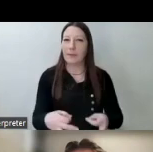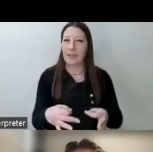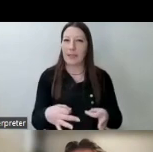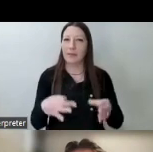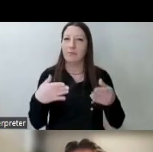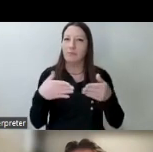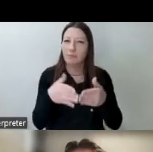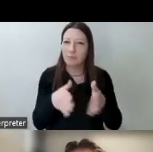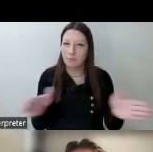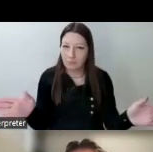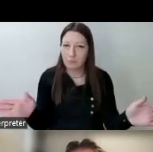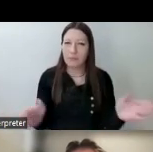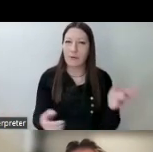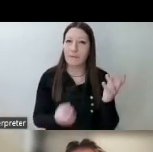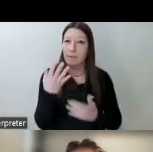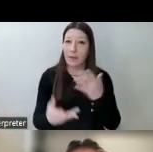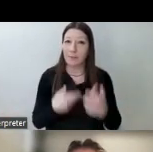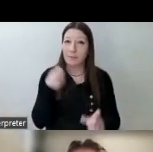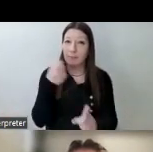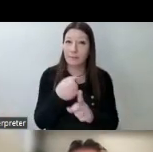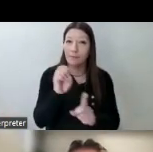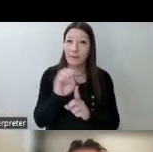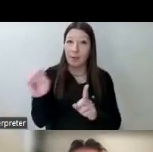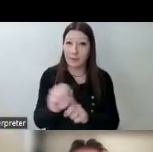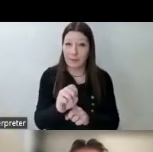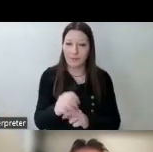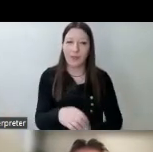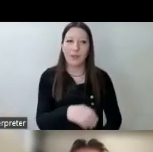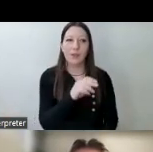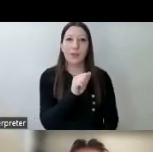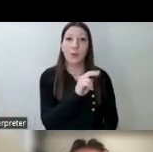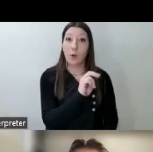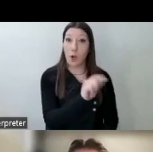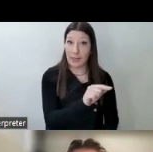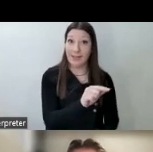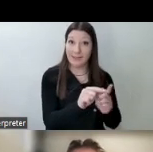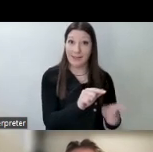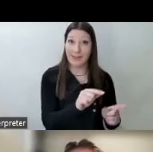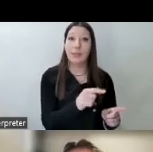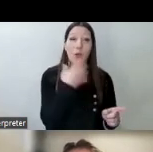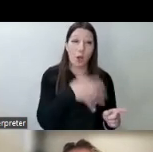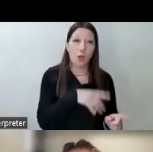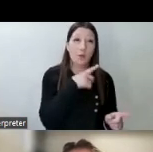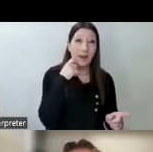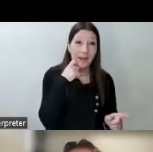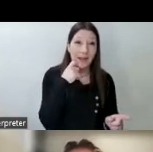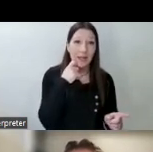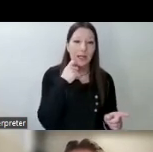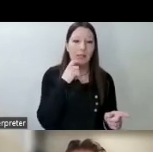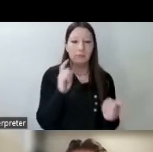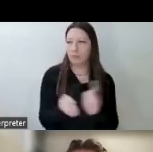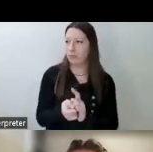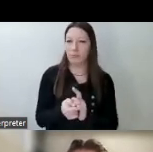around mid-August when the weather changed from very hot and dry to more cool and rainy quite quickly. After a few weeks of